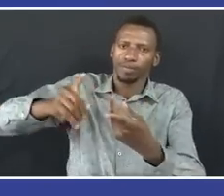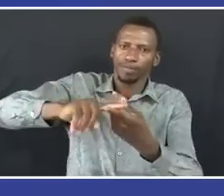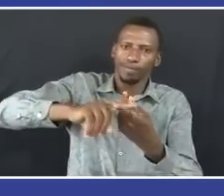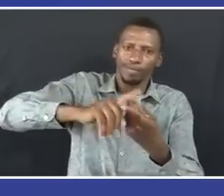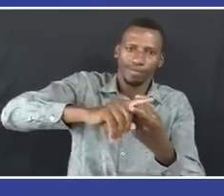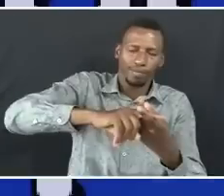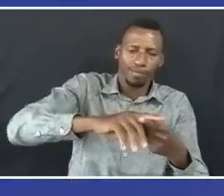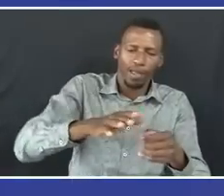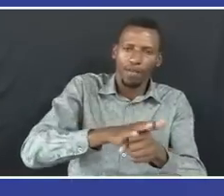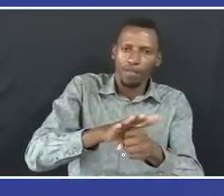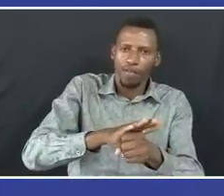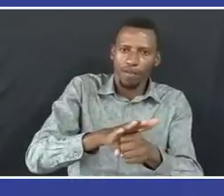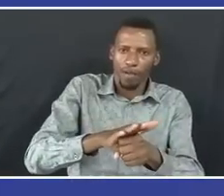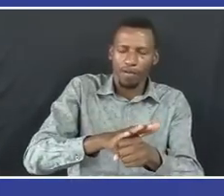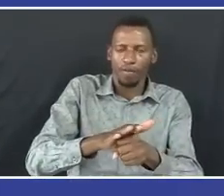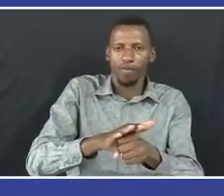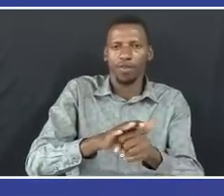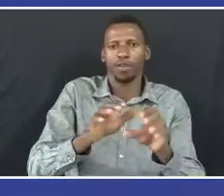Do what?